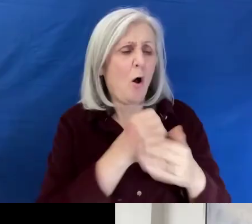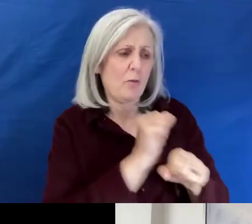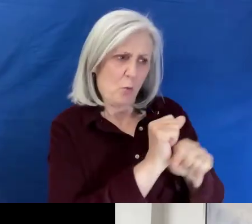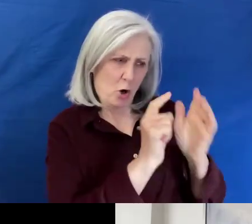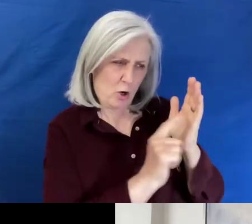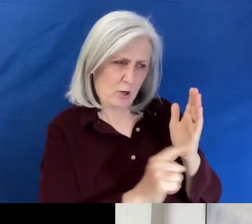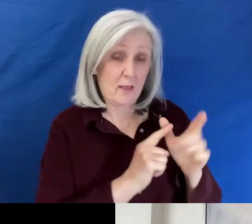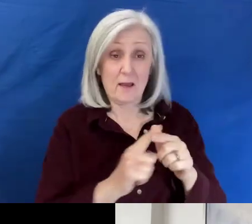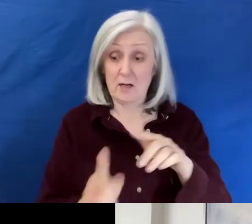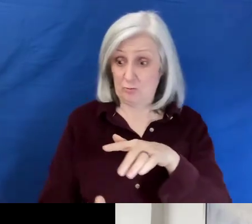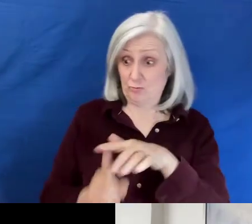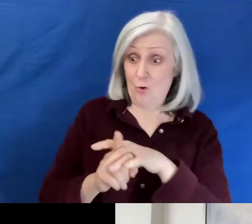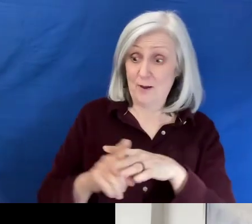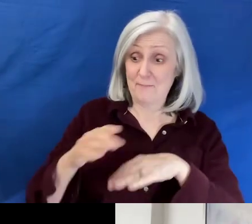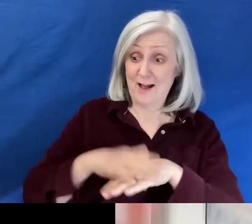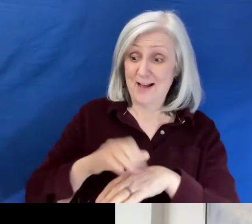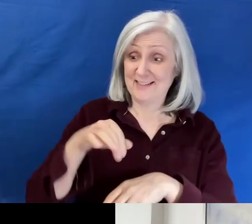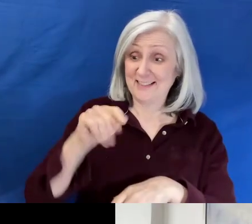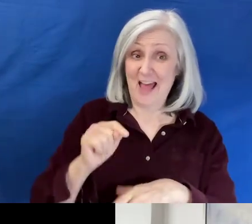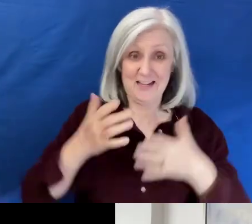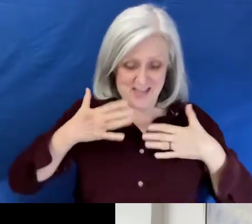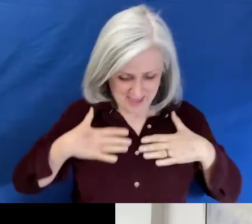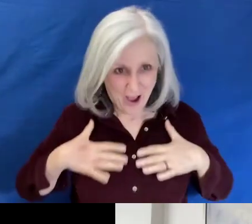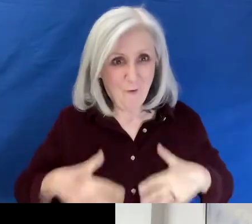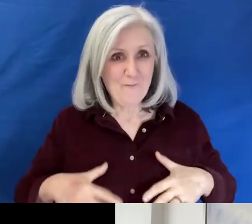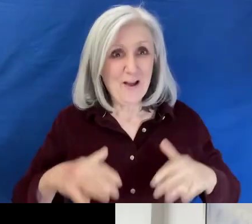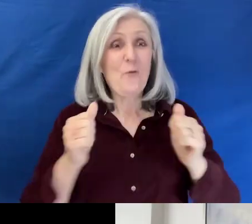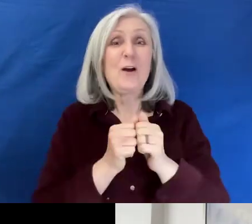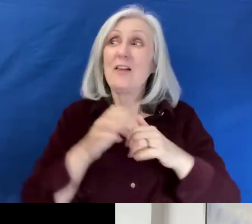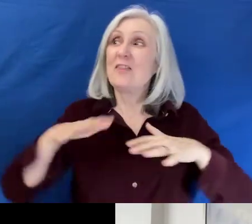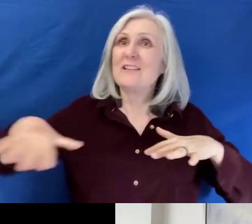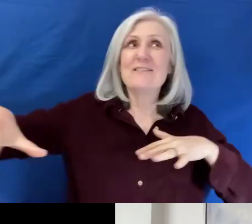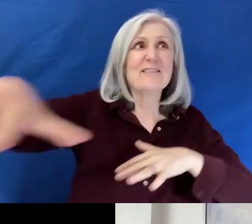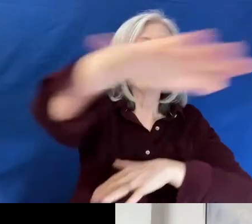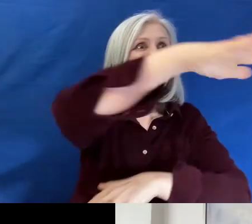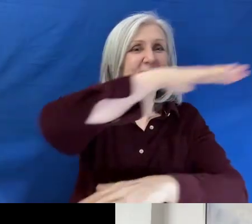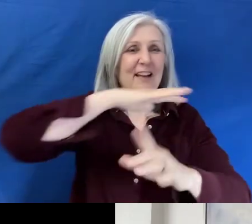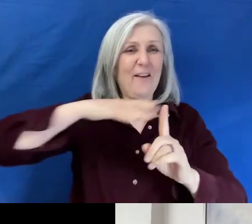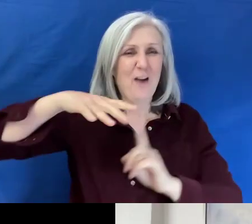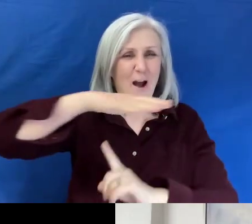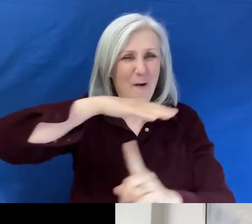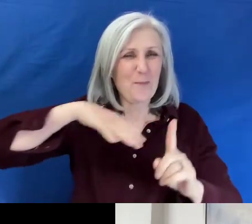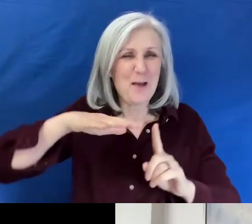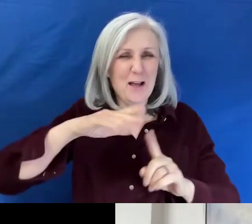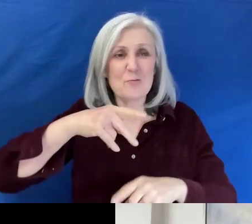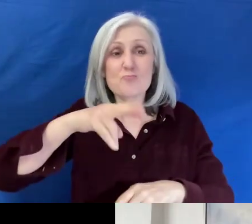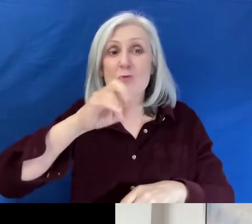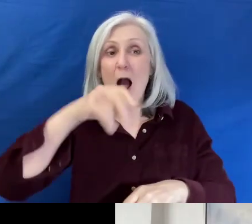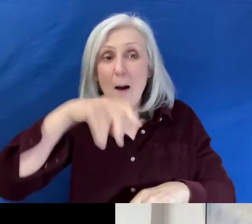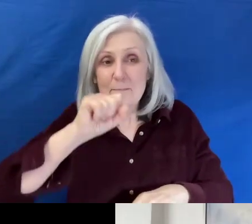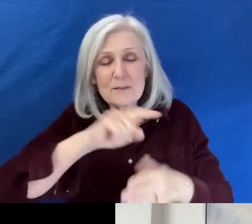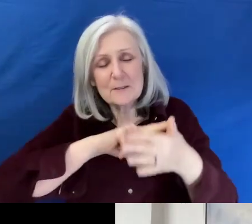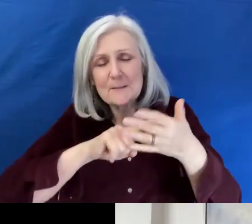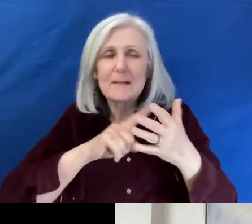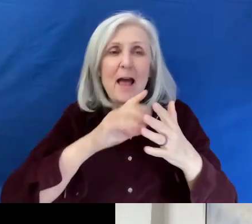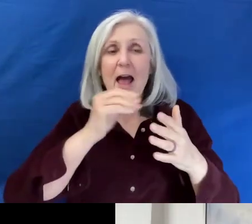showing up on set in the outfit with the set and the surrounding, props and things and